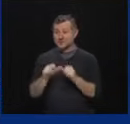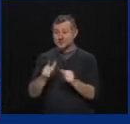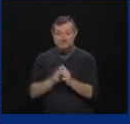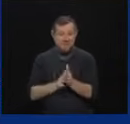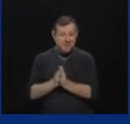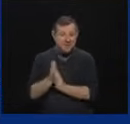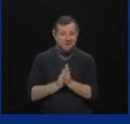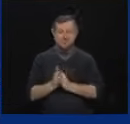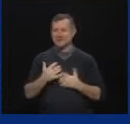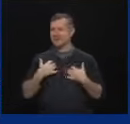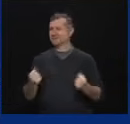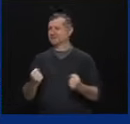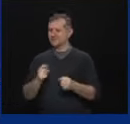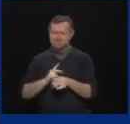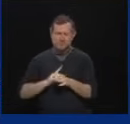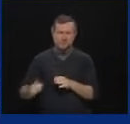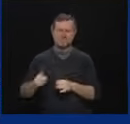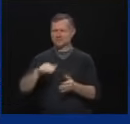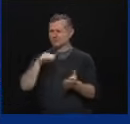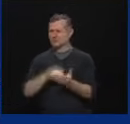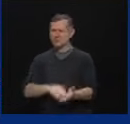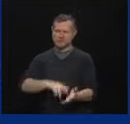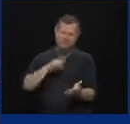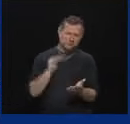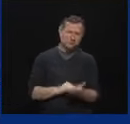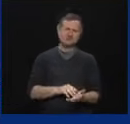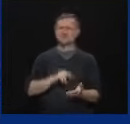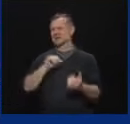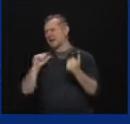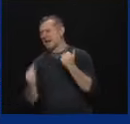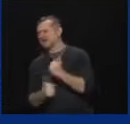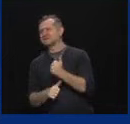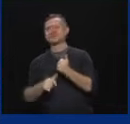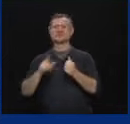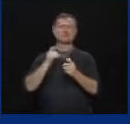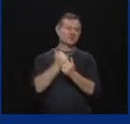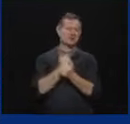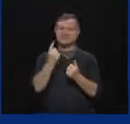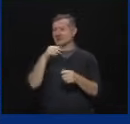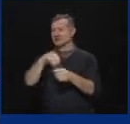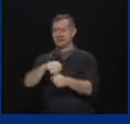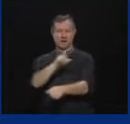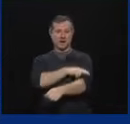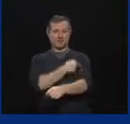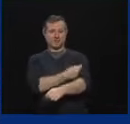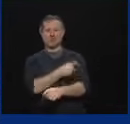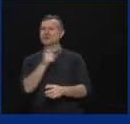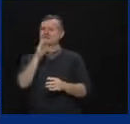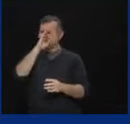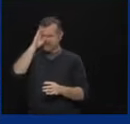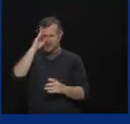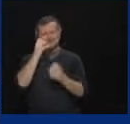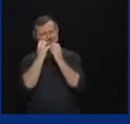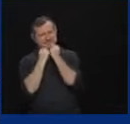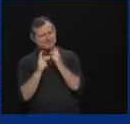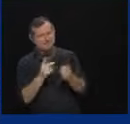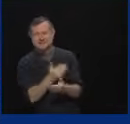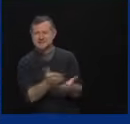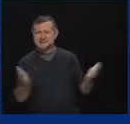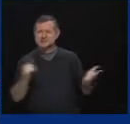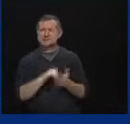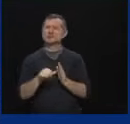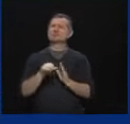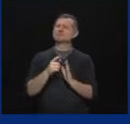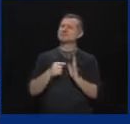you're a nurse, a doctor, an orderly, or anyone who in that institution. You know you care about people, and this is how you can demonstrate it in a